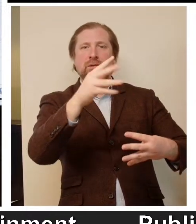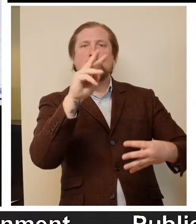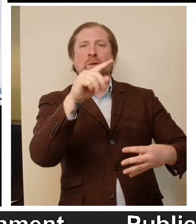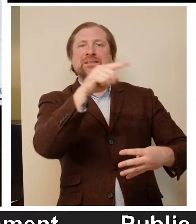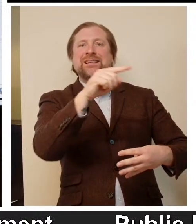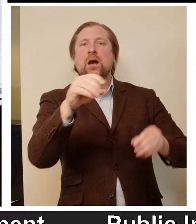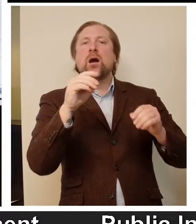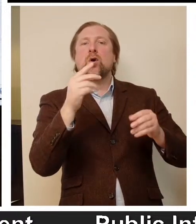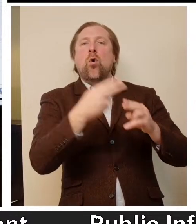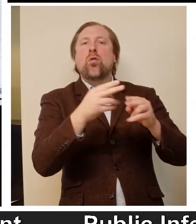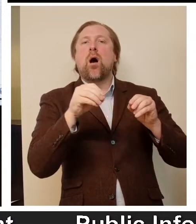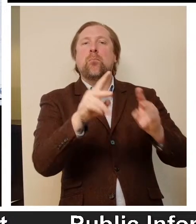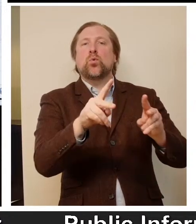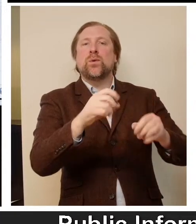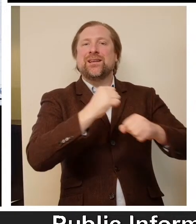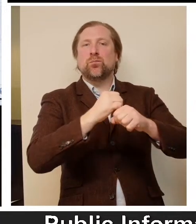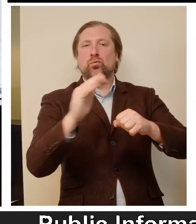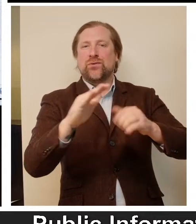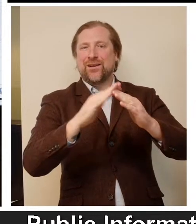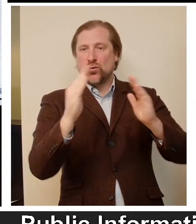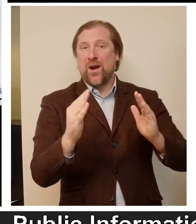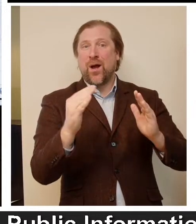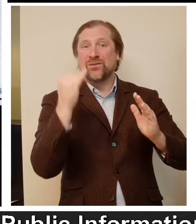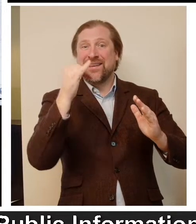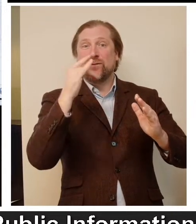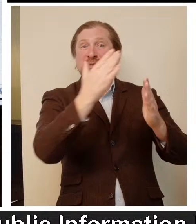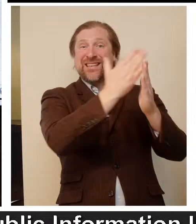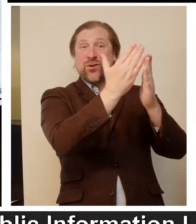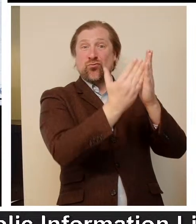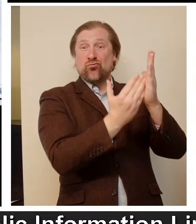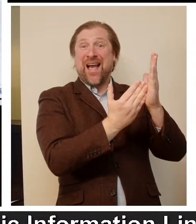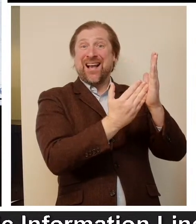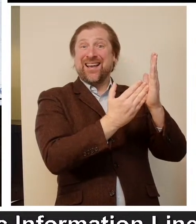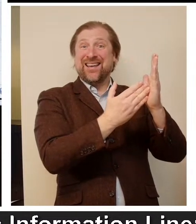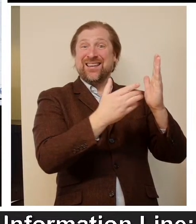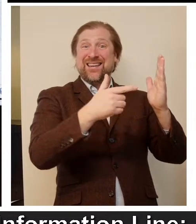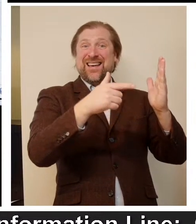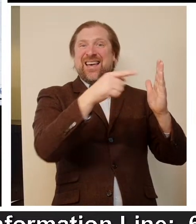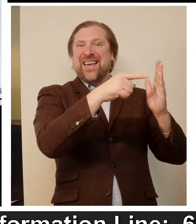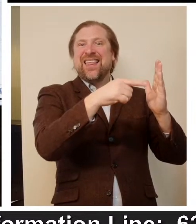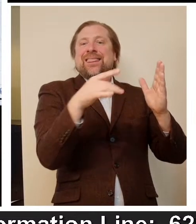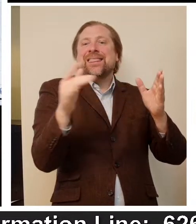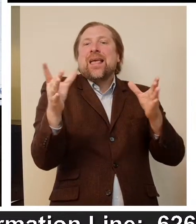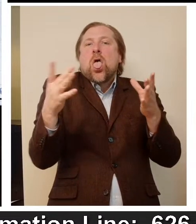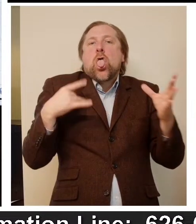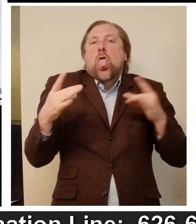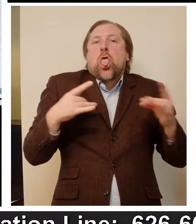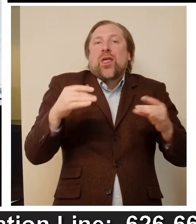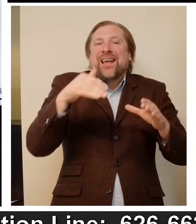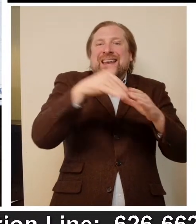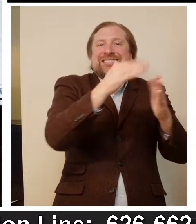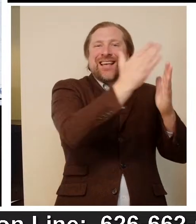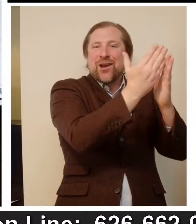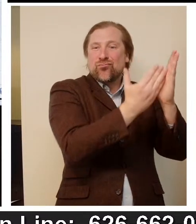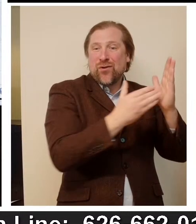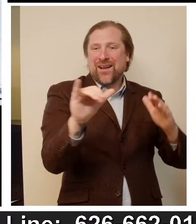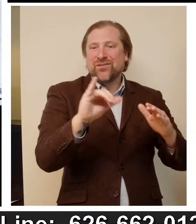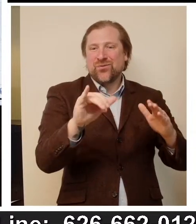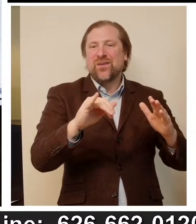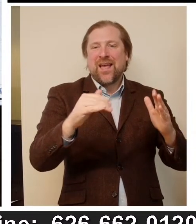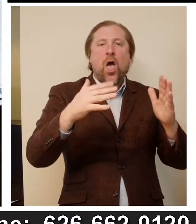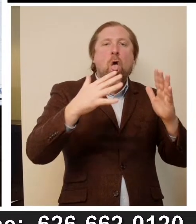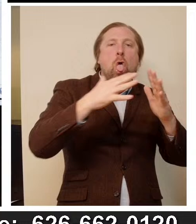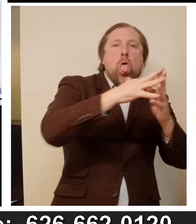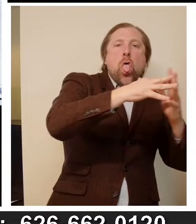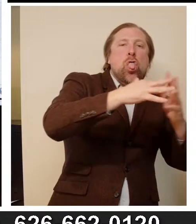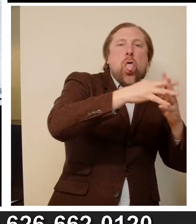protect your house, start sealing up some of those empty cracks that my PM 2.5 likes to find its way in, and prepare for additional ashfall